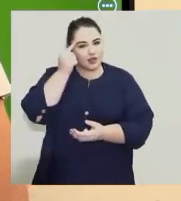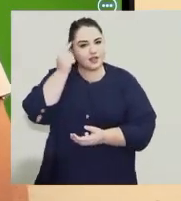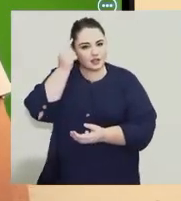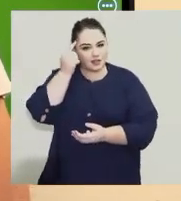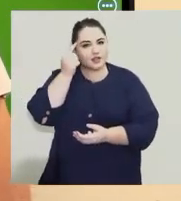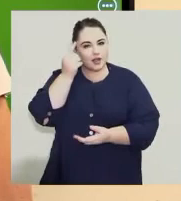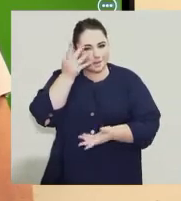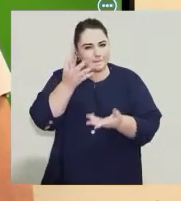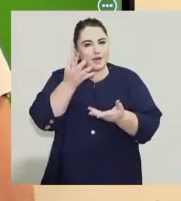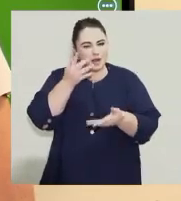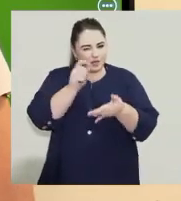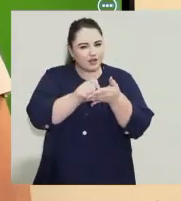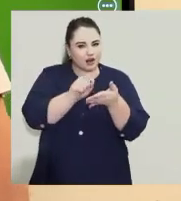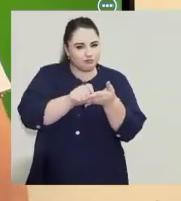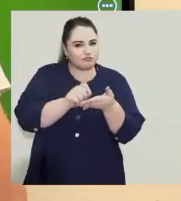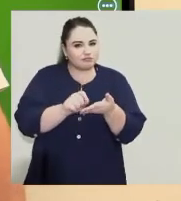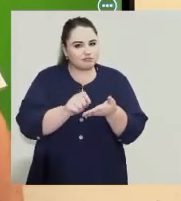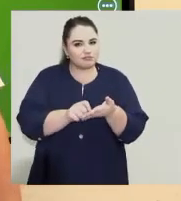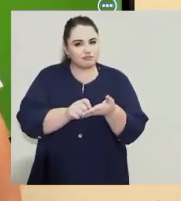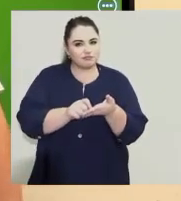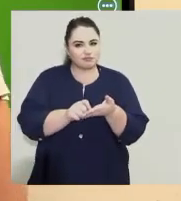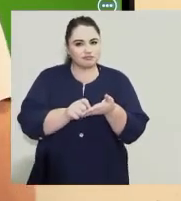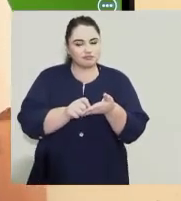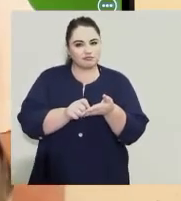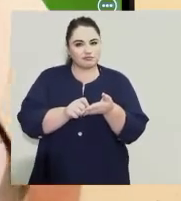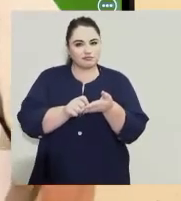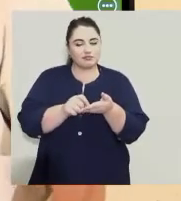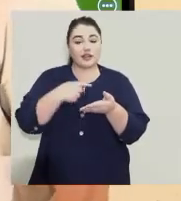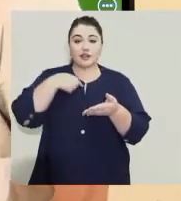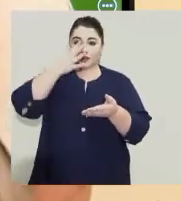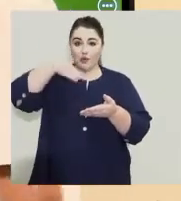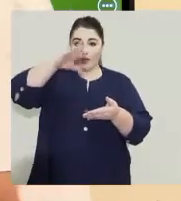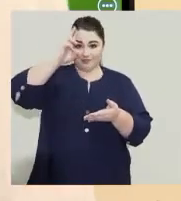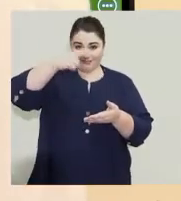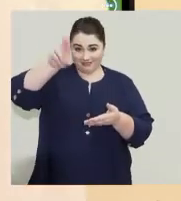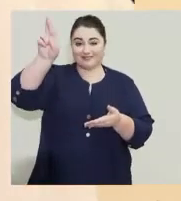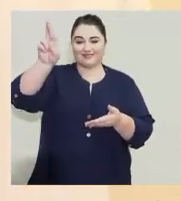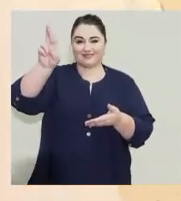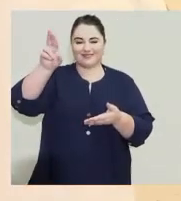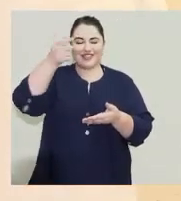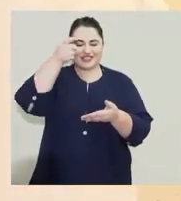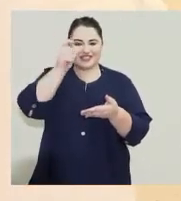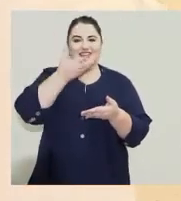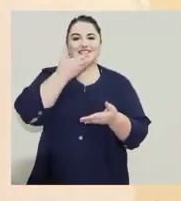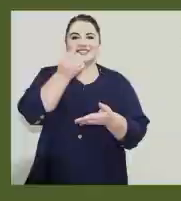down. I think you are right. Let's have a look at the answer.